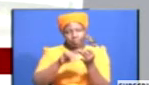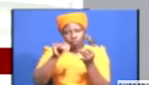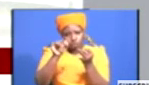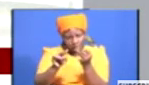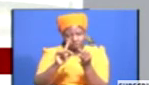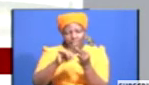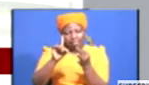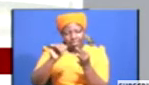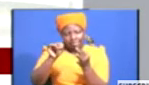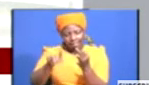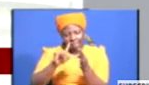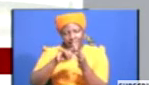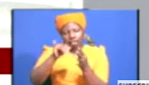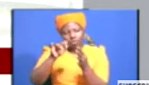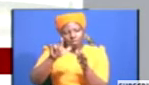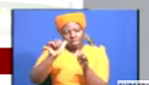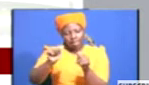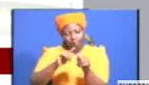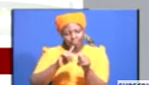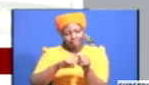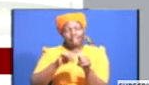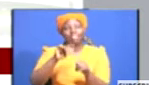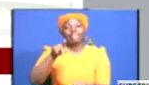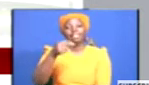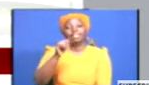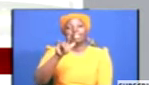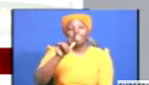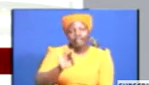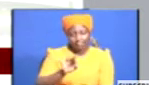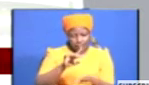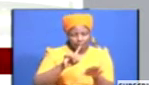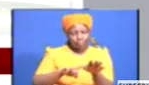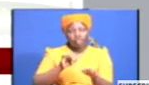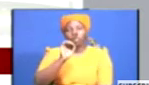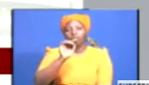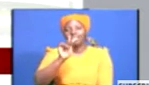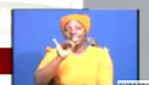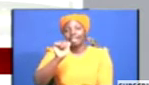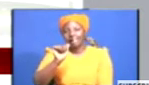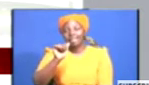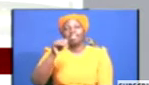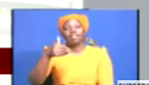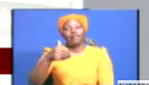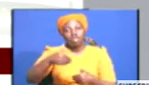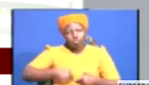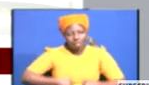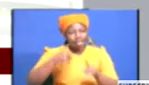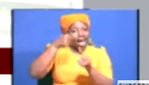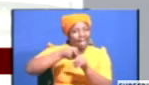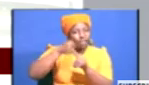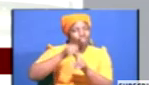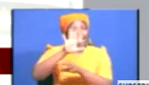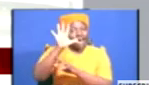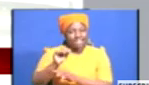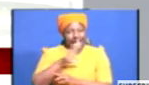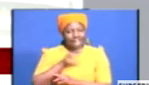Ngari, Julia Nyokabi Chege, Khalif Khalifa, Okiya Omtatah, Youth Advocacy Africa, and